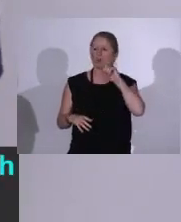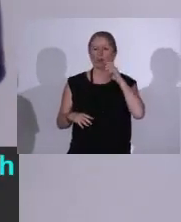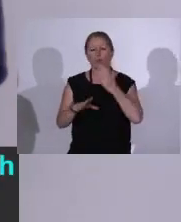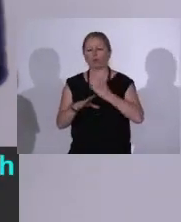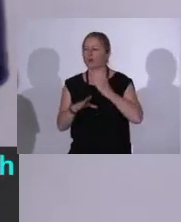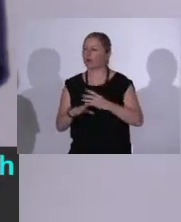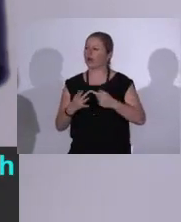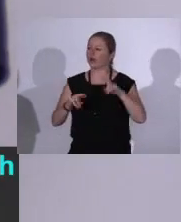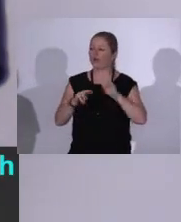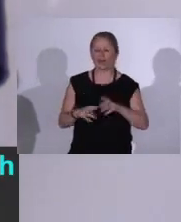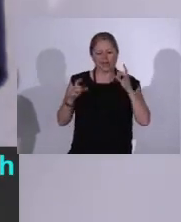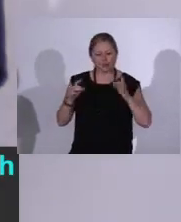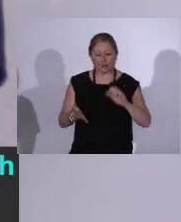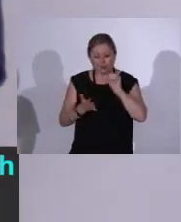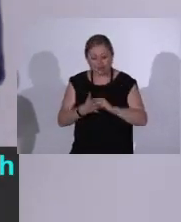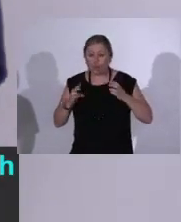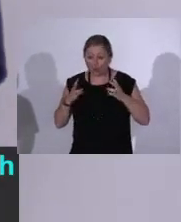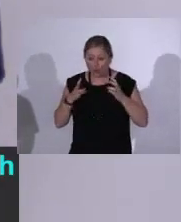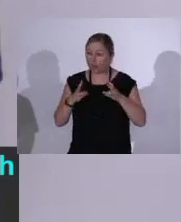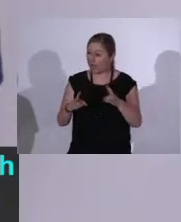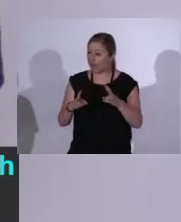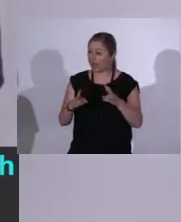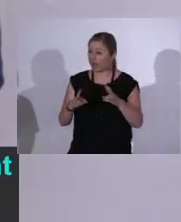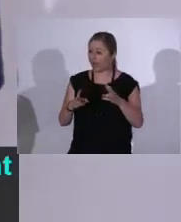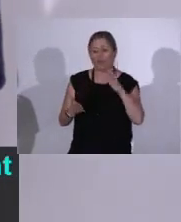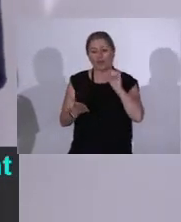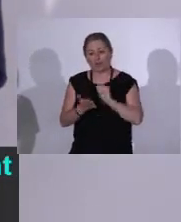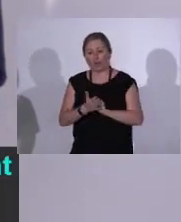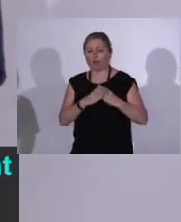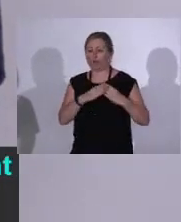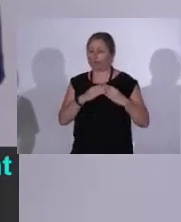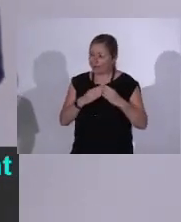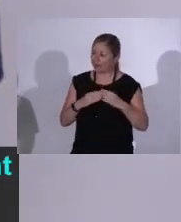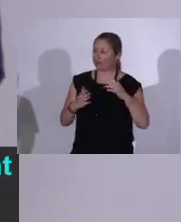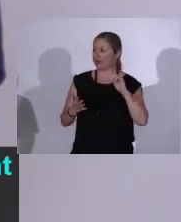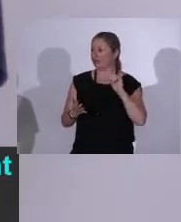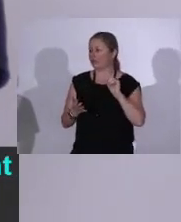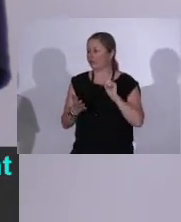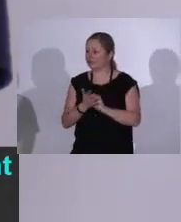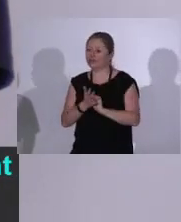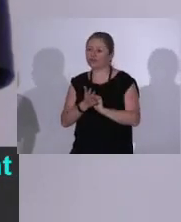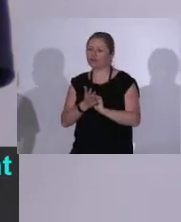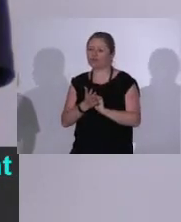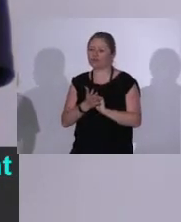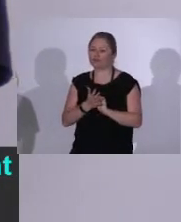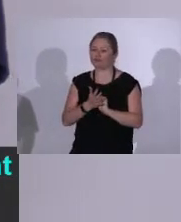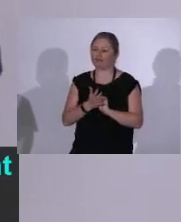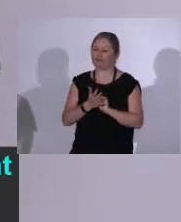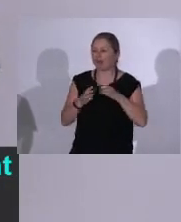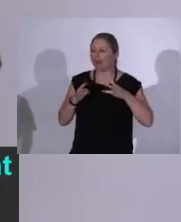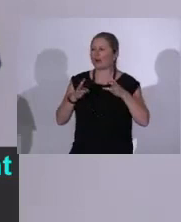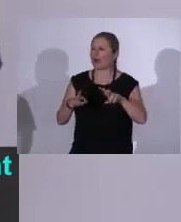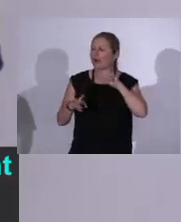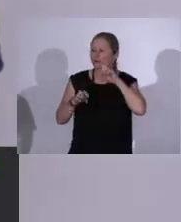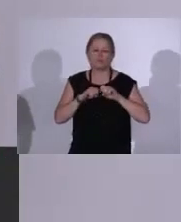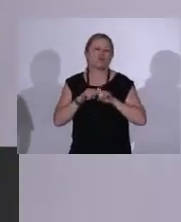it in the right way with the right passion and the right the right seed, then it would grow in the right way, and